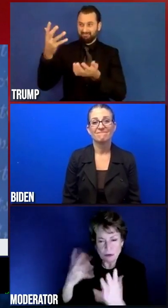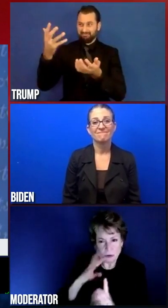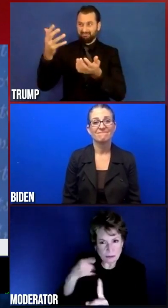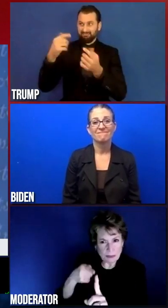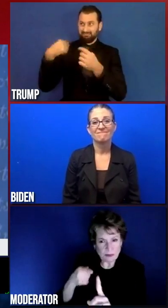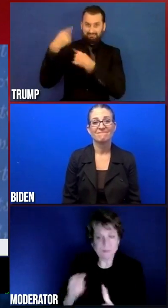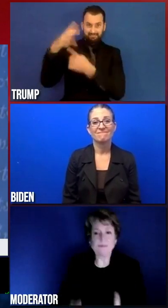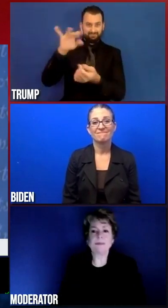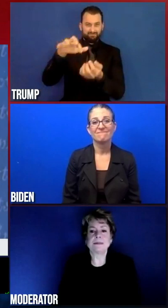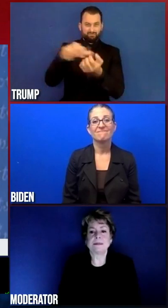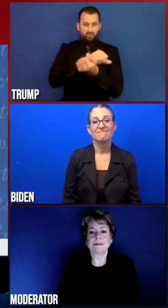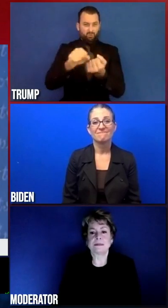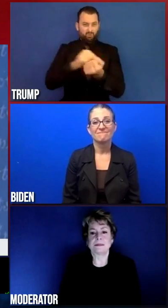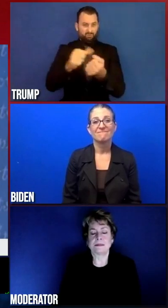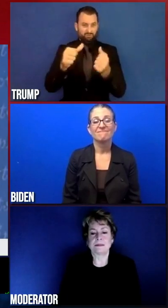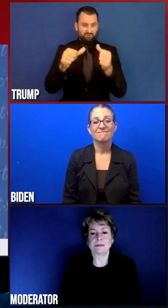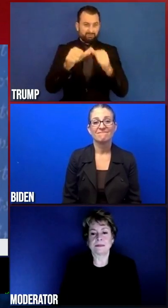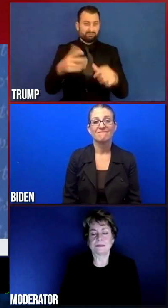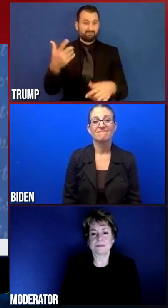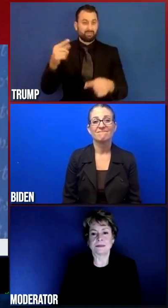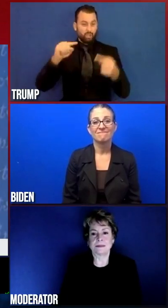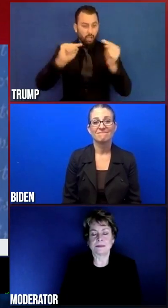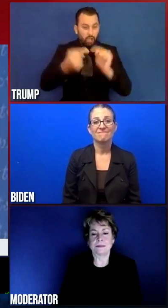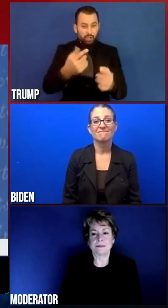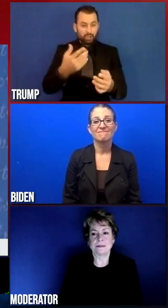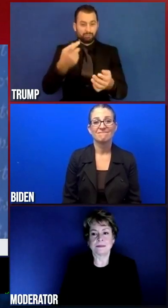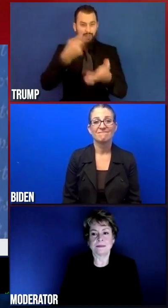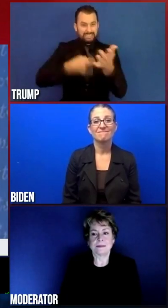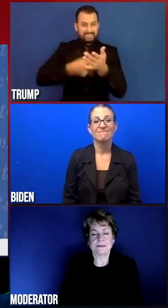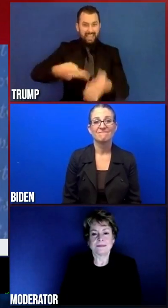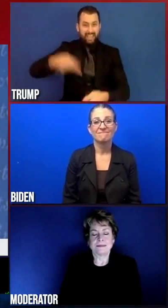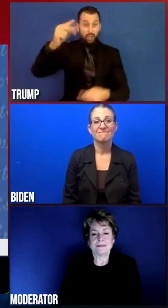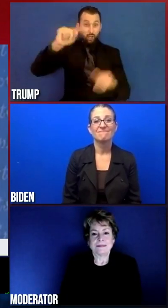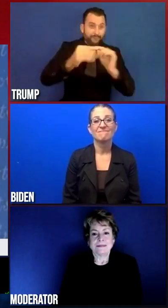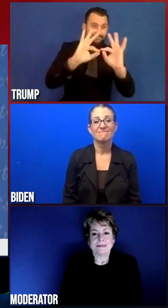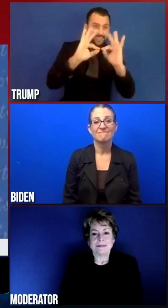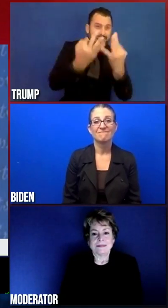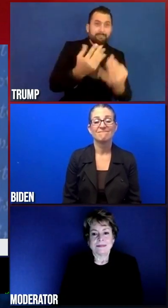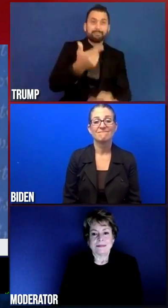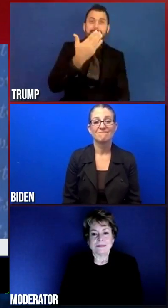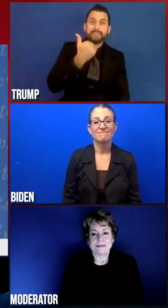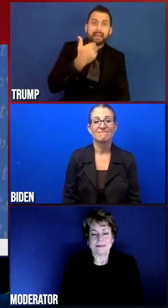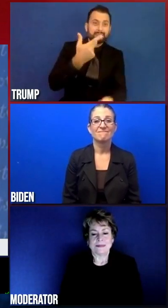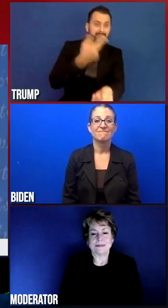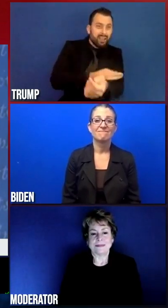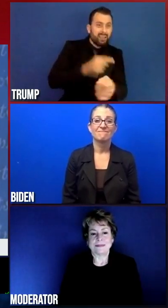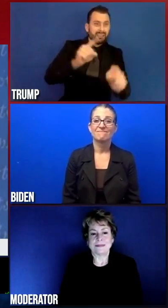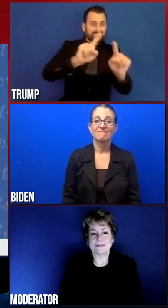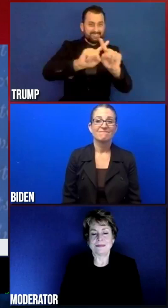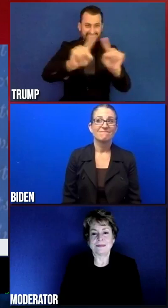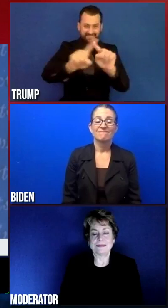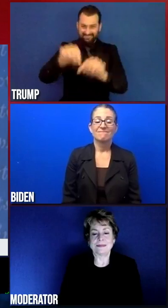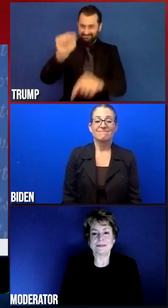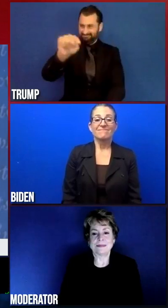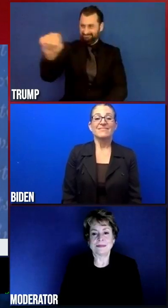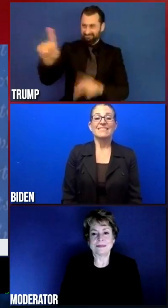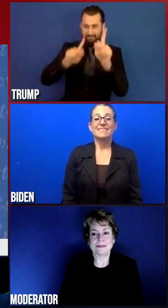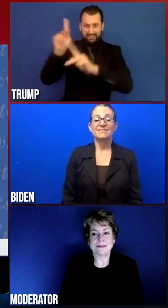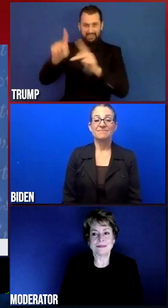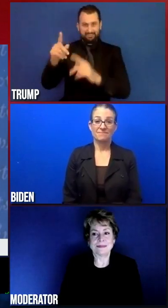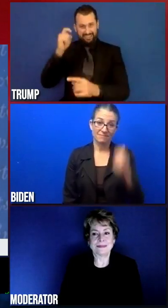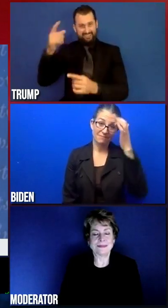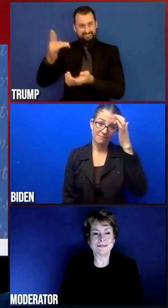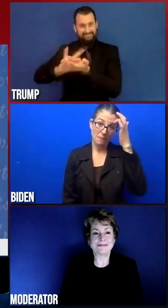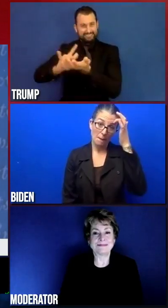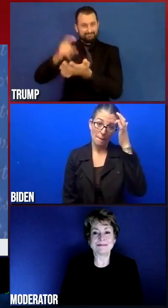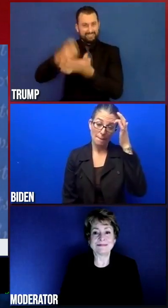It's like water. You want to know the truth. So cheap. Take a look at all of the drugs what we're doing, prescription drug prices. We're going to allow our